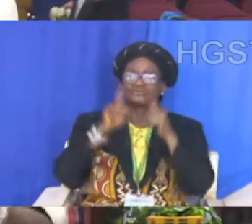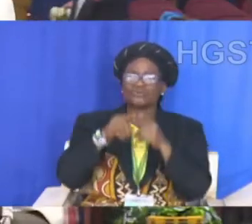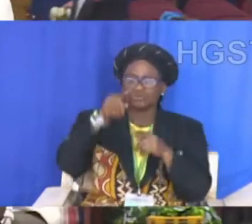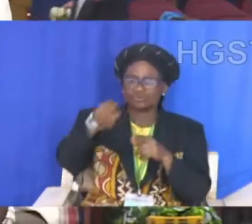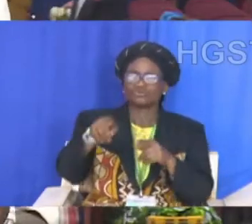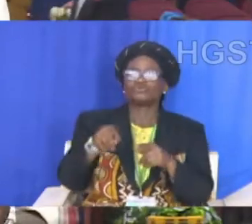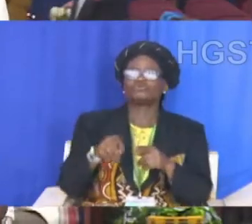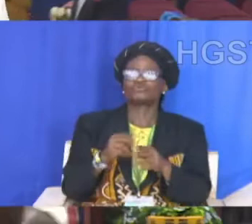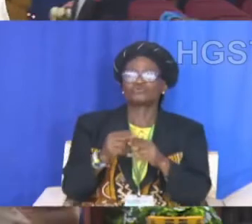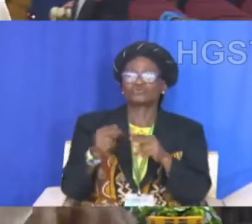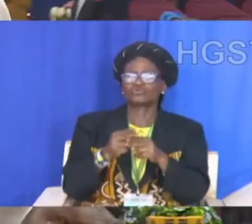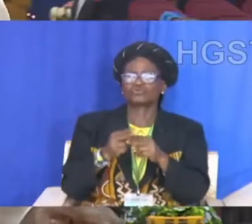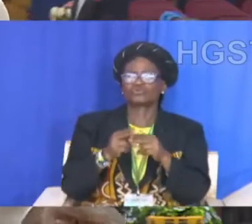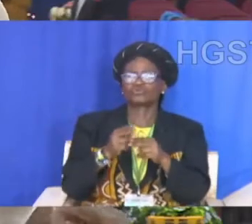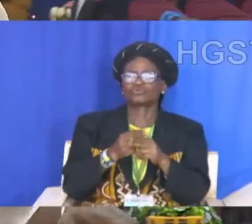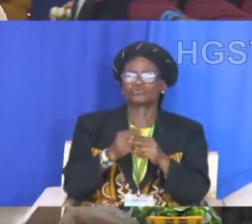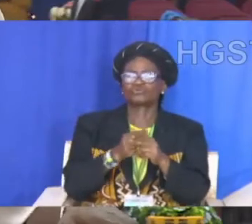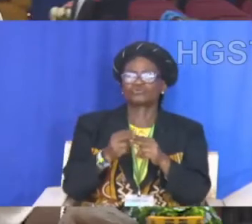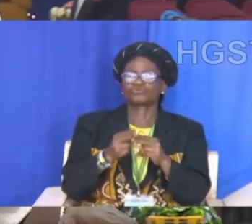Now,